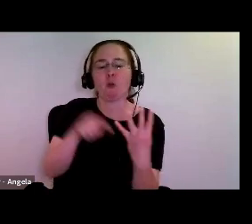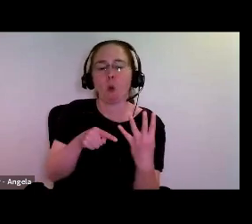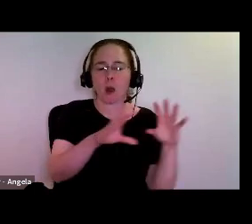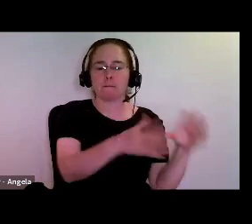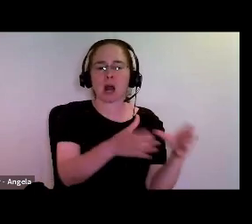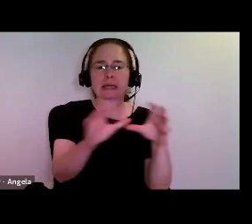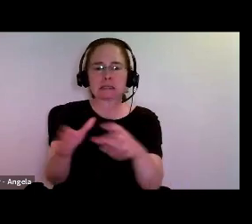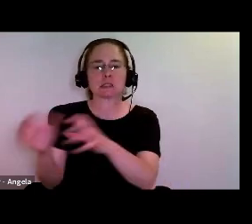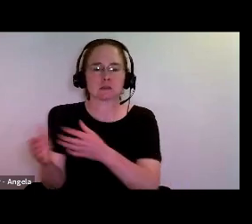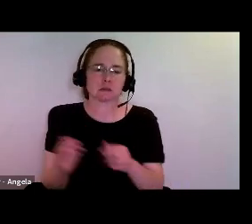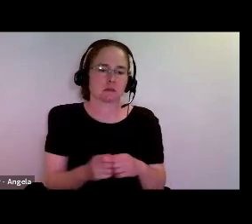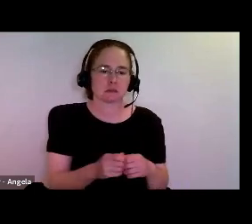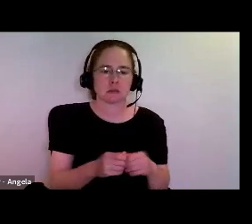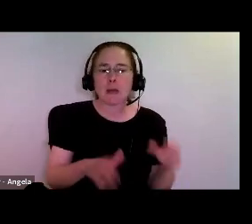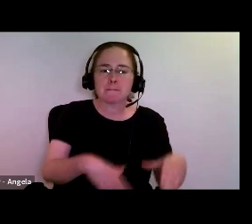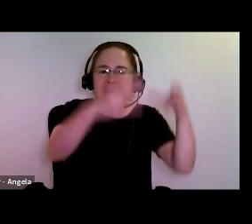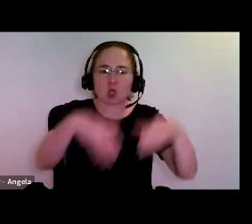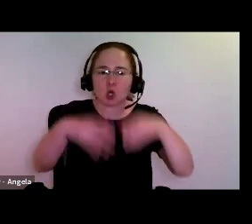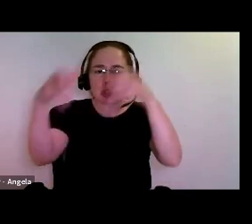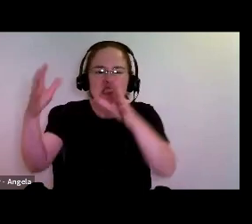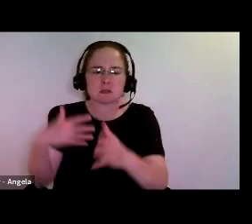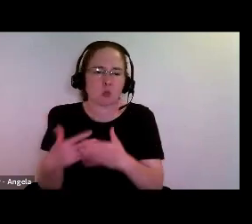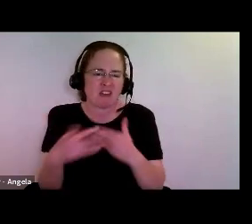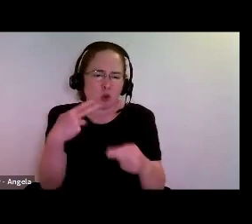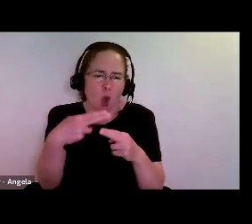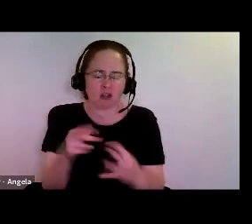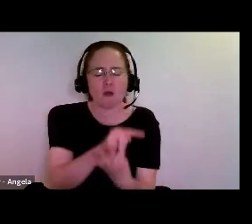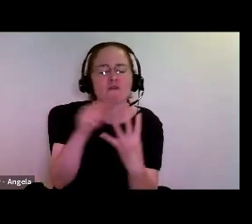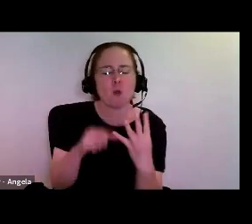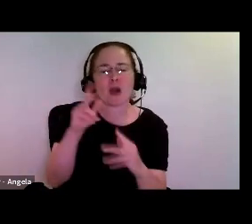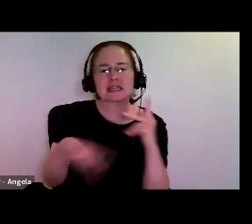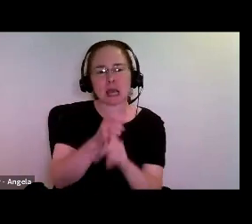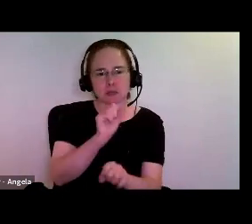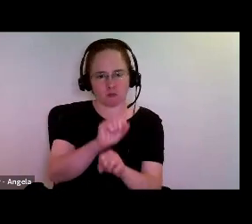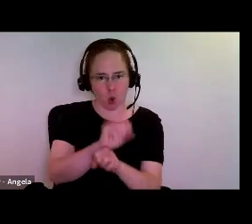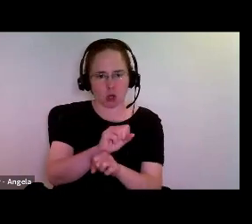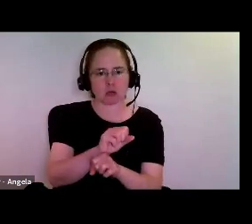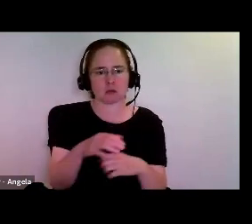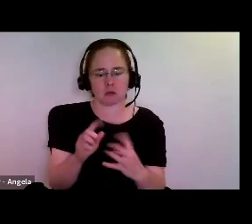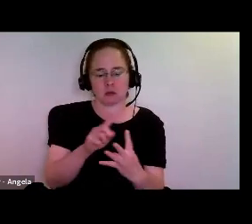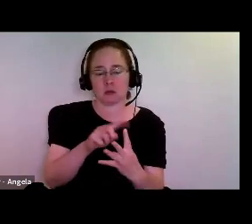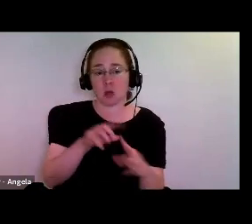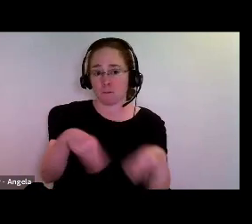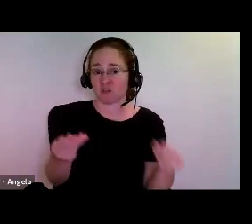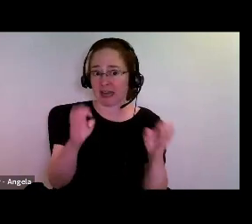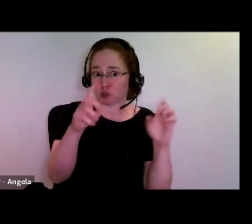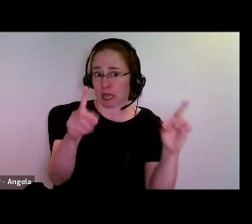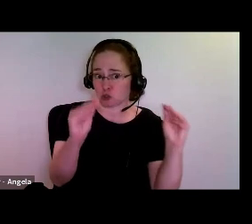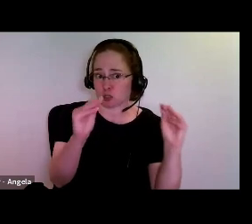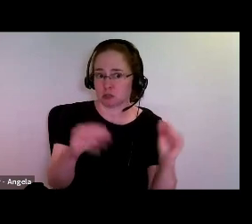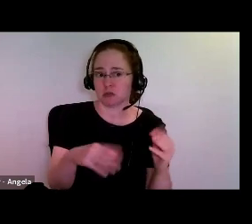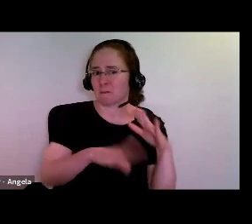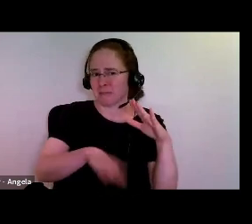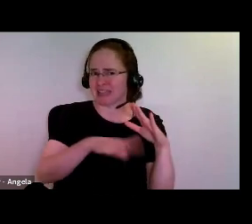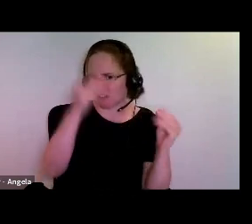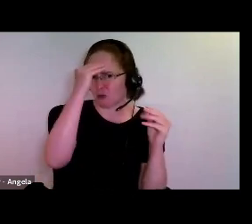buckets, pillars, whatever you want to call them, but we do 4 different types of work. We provide education. We provide